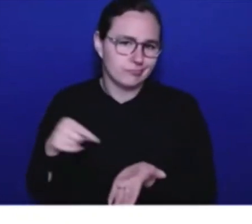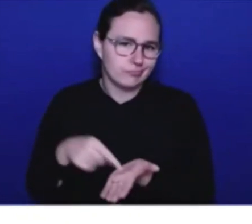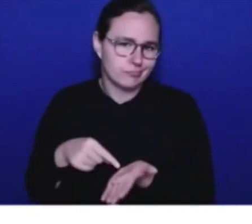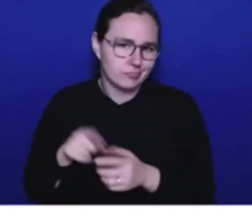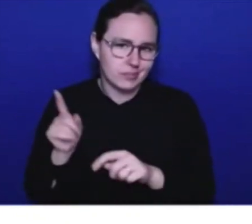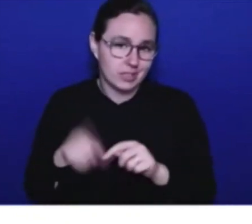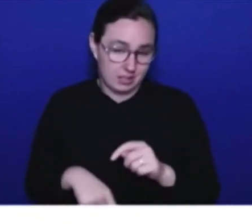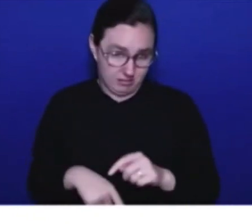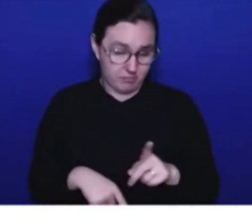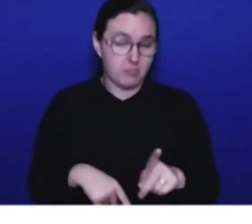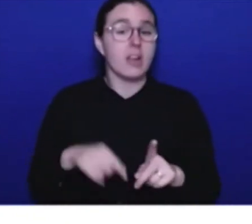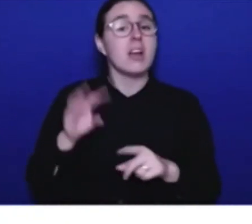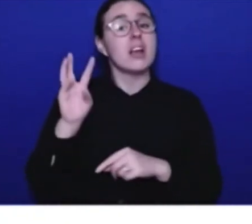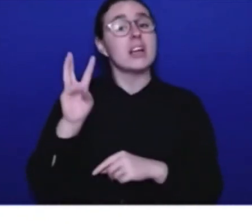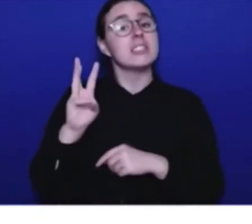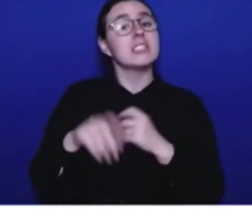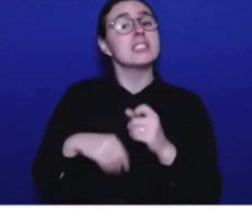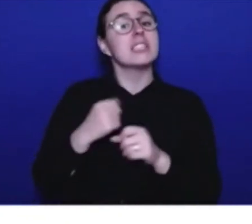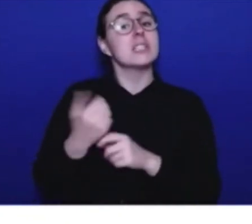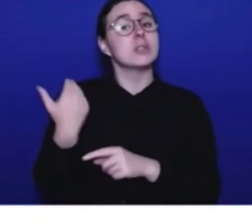Tax cuts were going to those at the top.